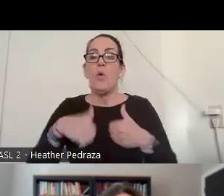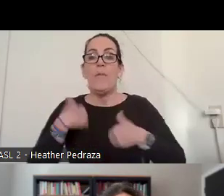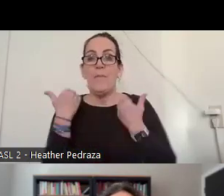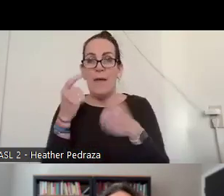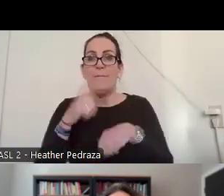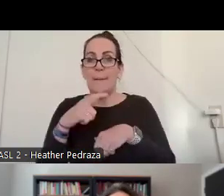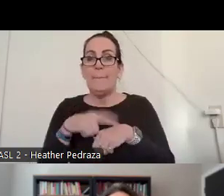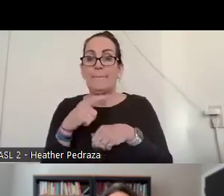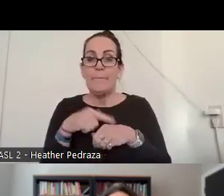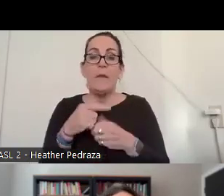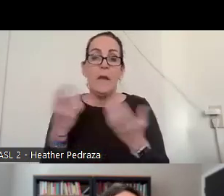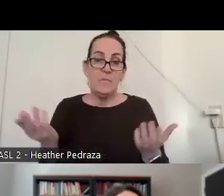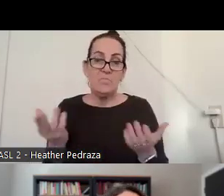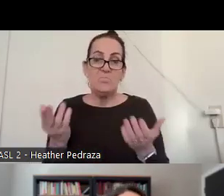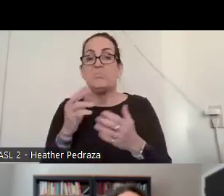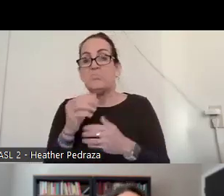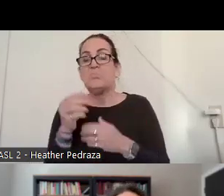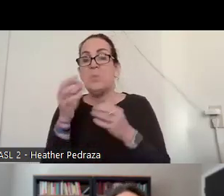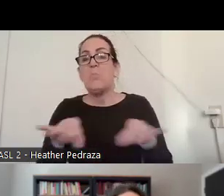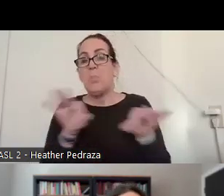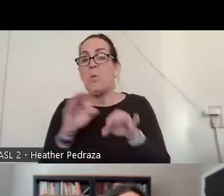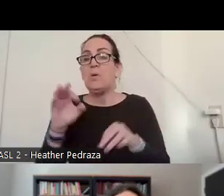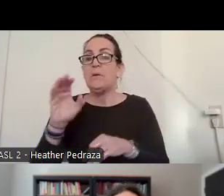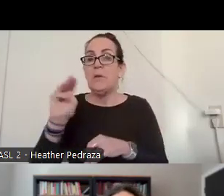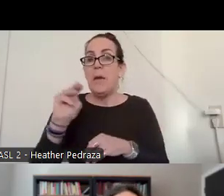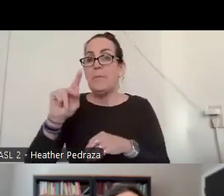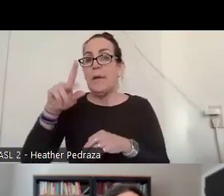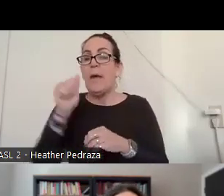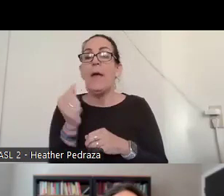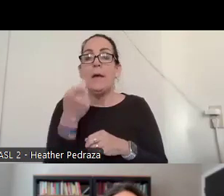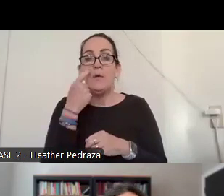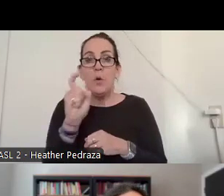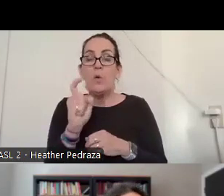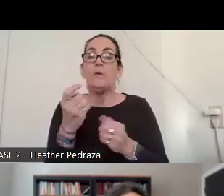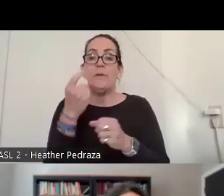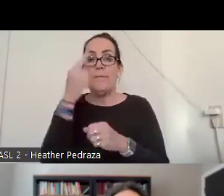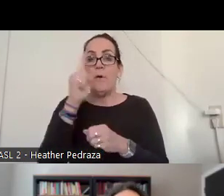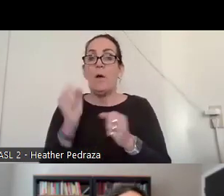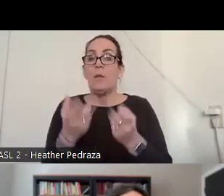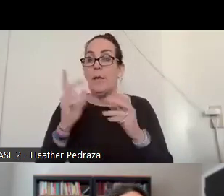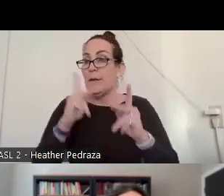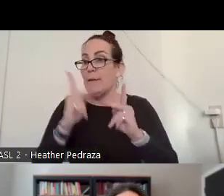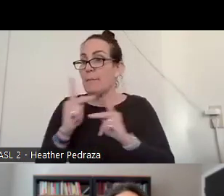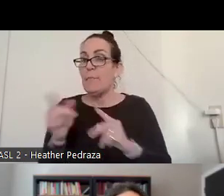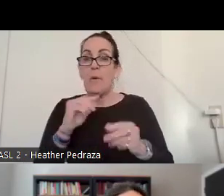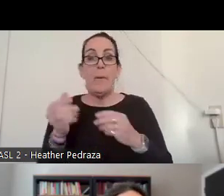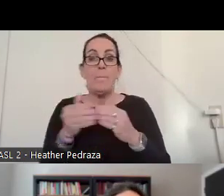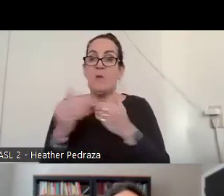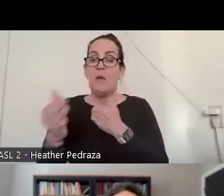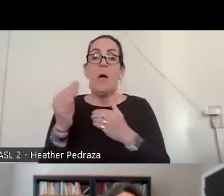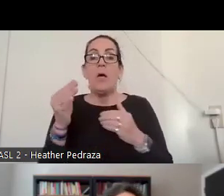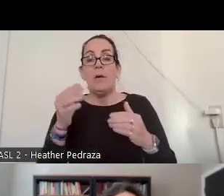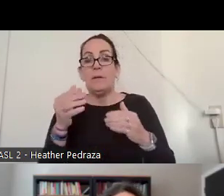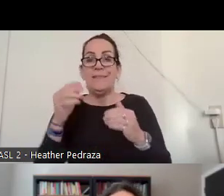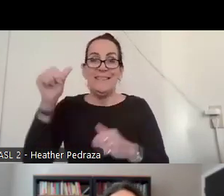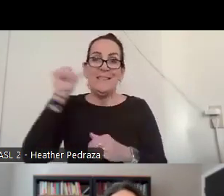lifespan approach, recognizing that the MPA is for a lot of people beyond older adults. It includes family caregivers